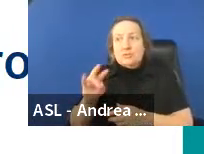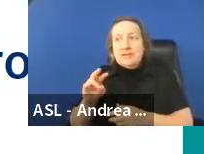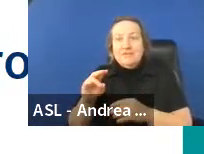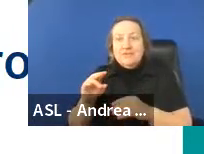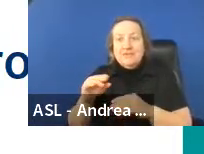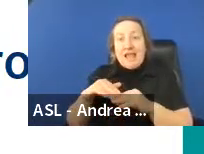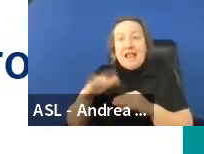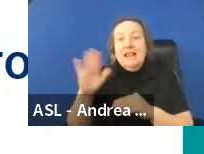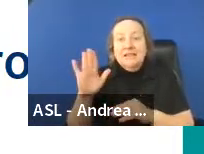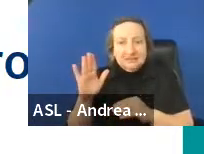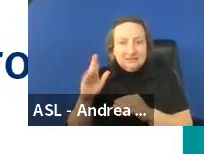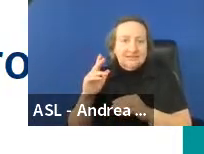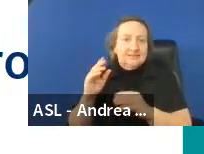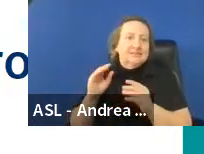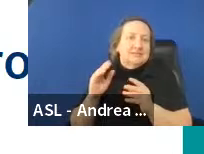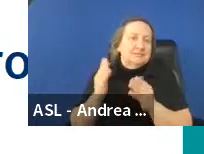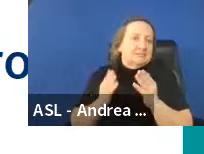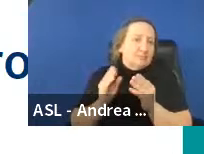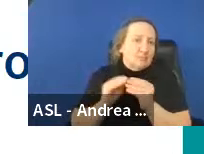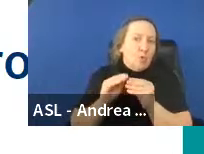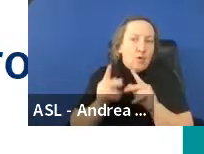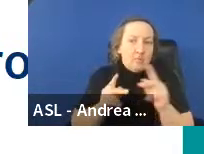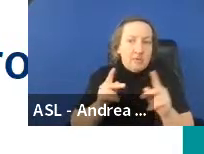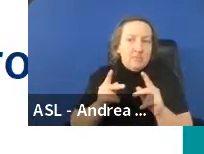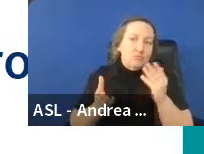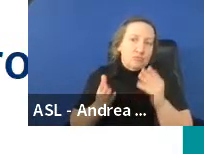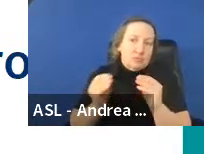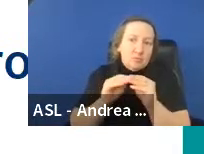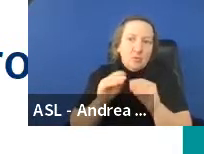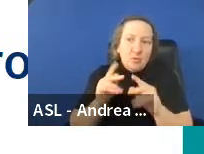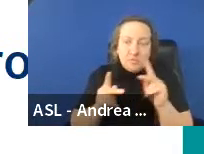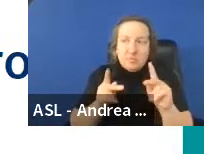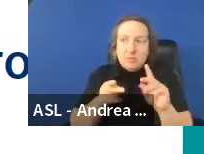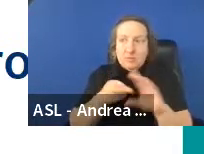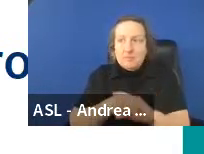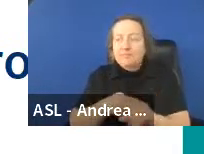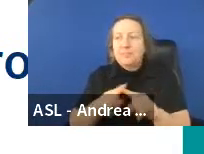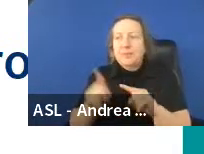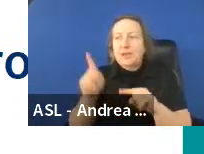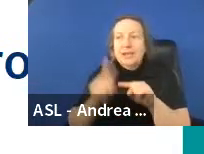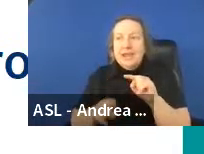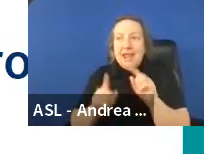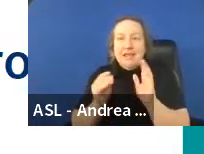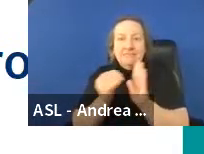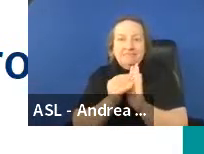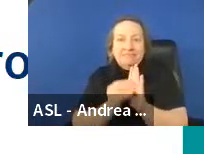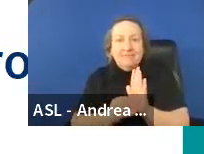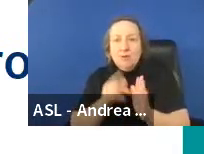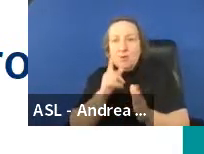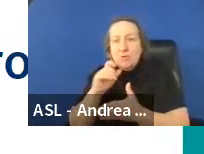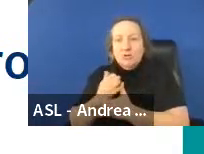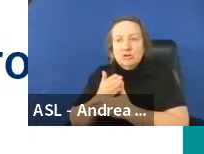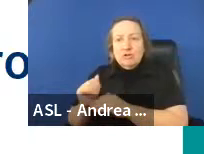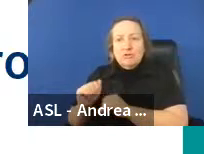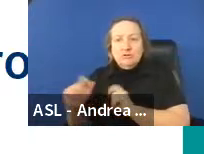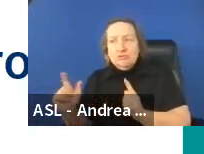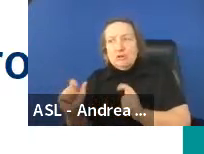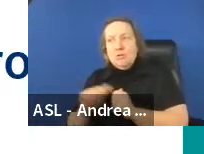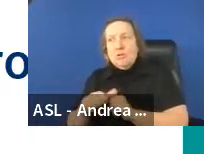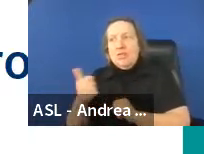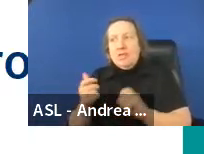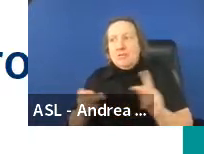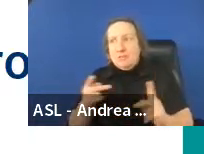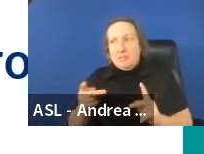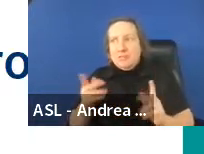of people that we had, probably more. But due to not being able to capture those folks who were sharing screens with others,